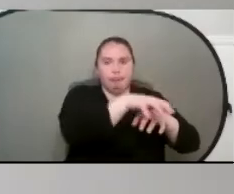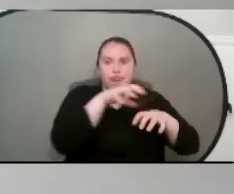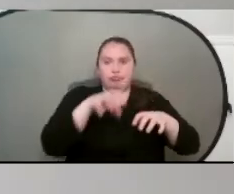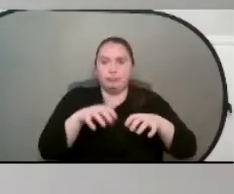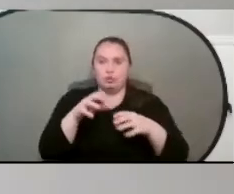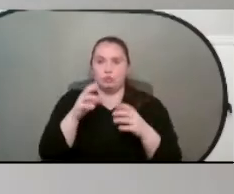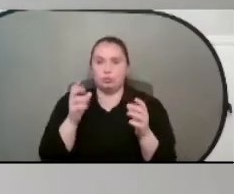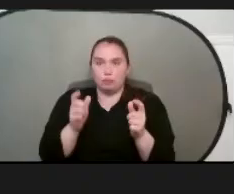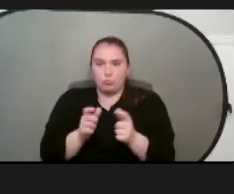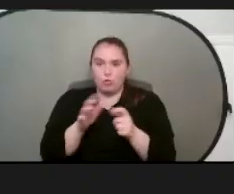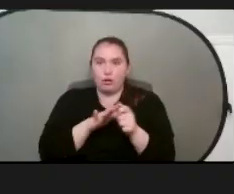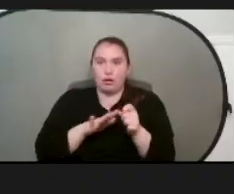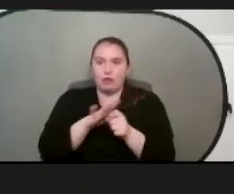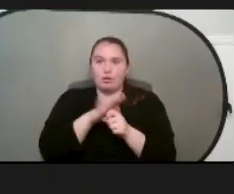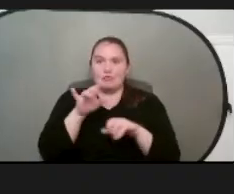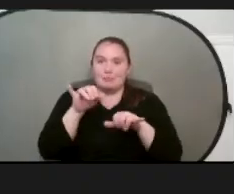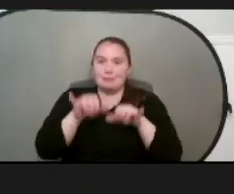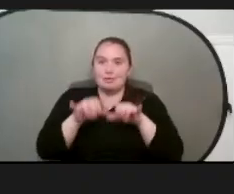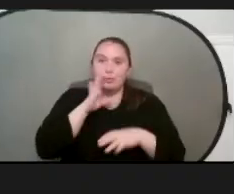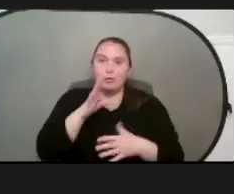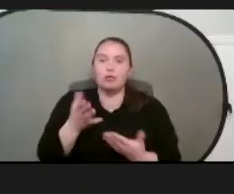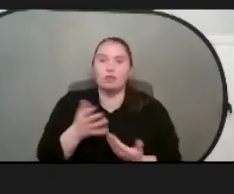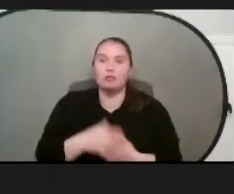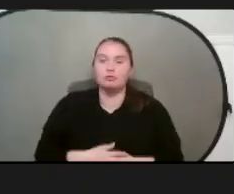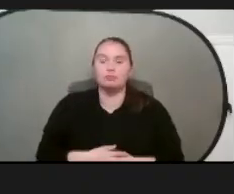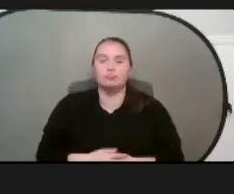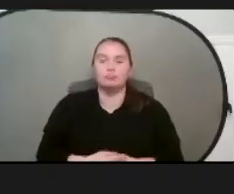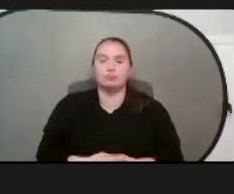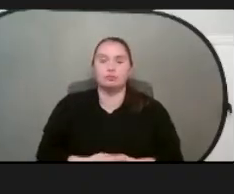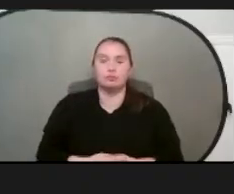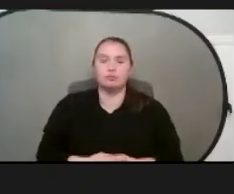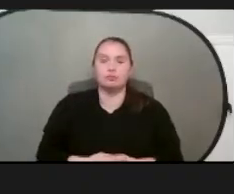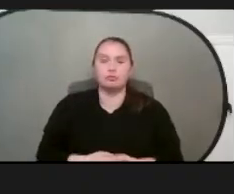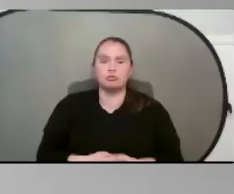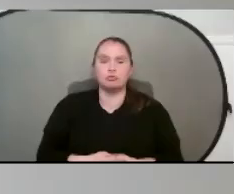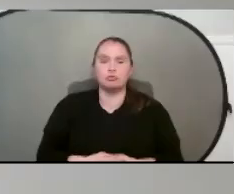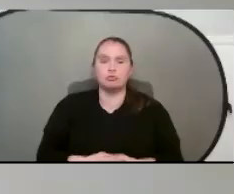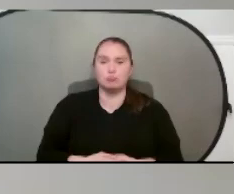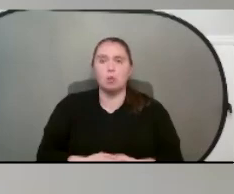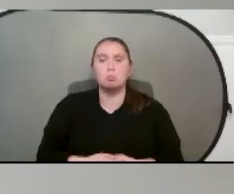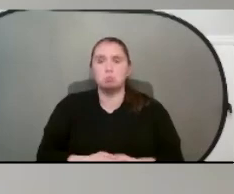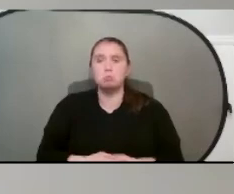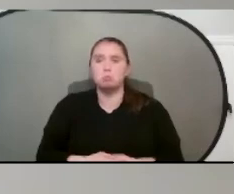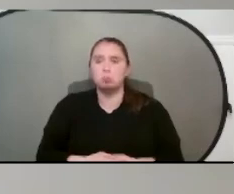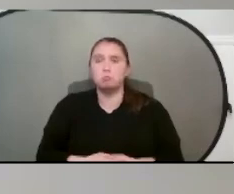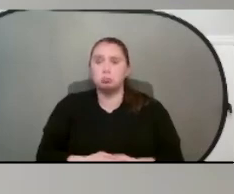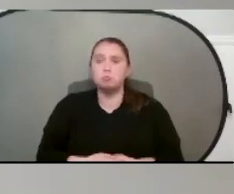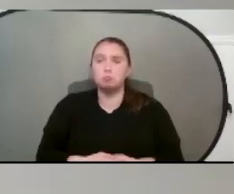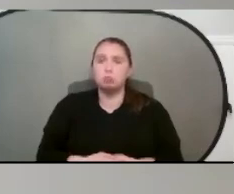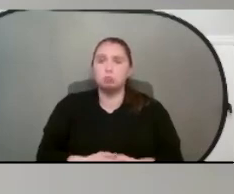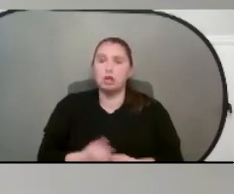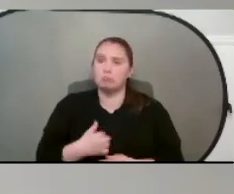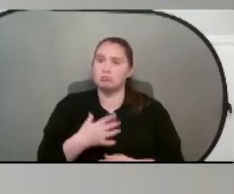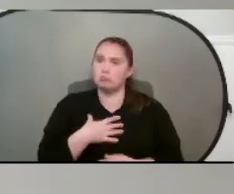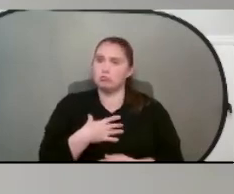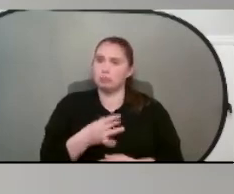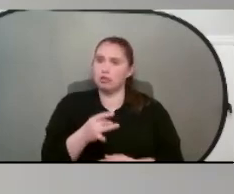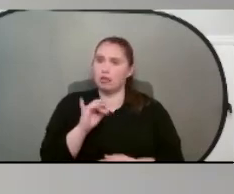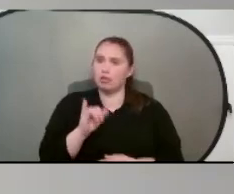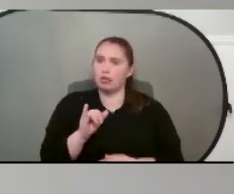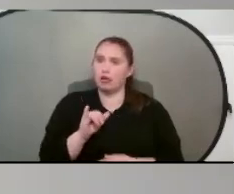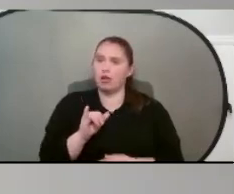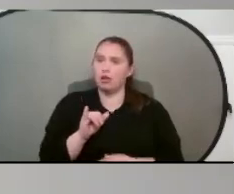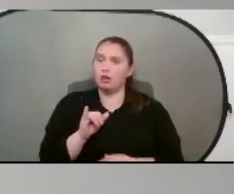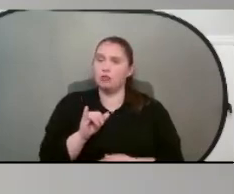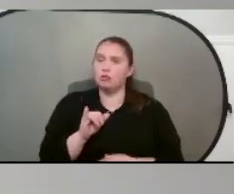of that would definitely help. Yeah. Having heard, listening to that, that approach would be way different than what